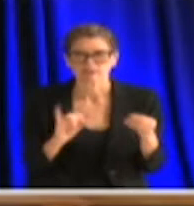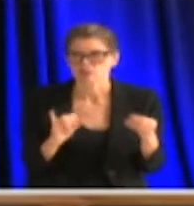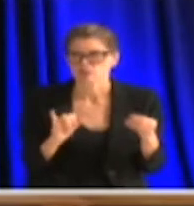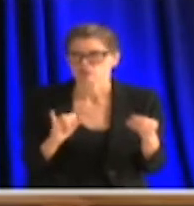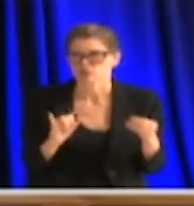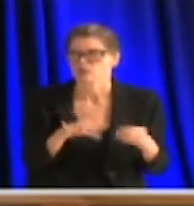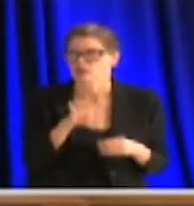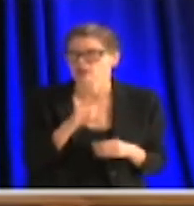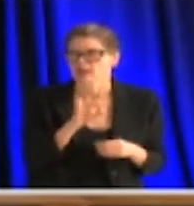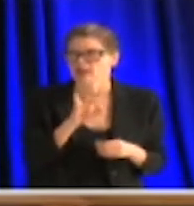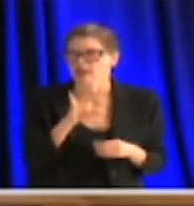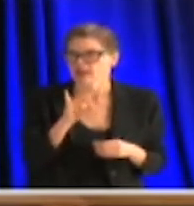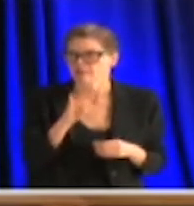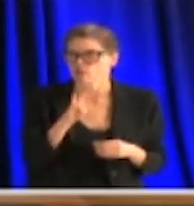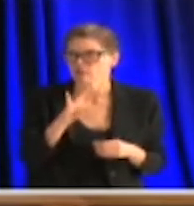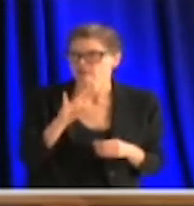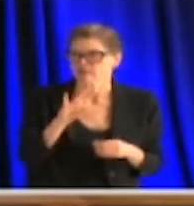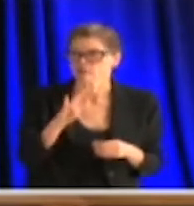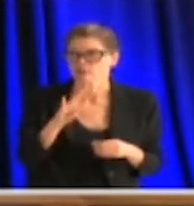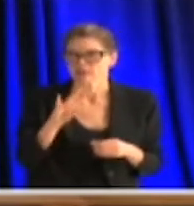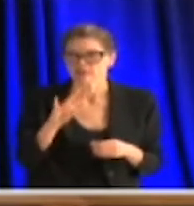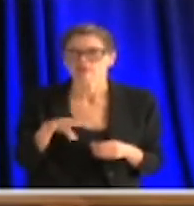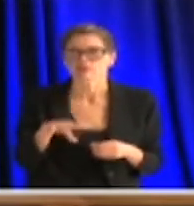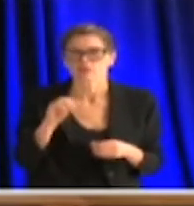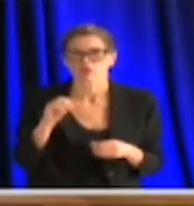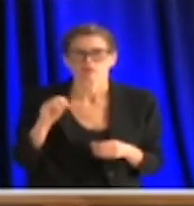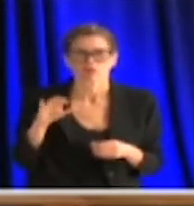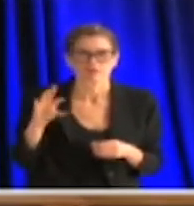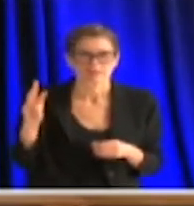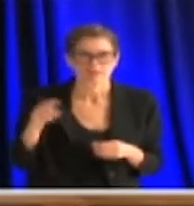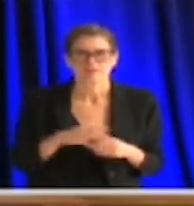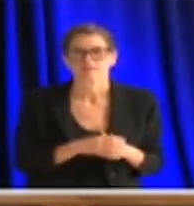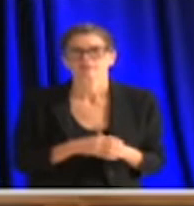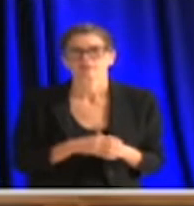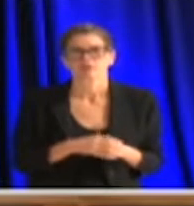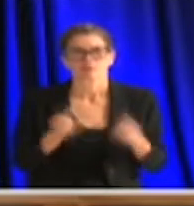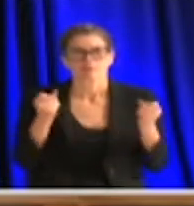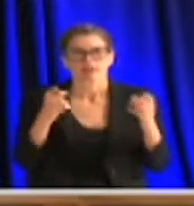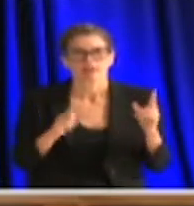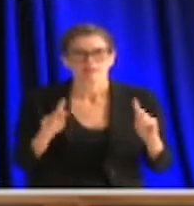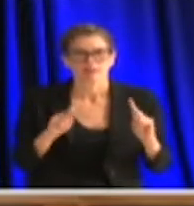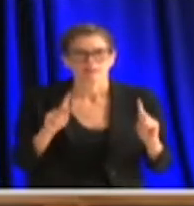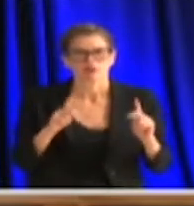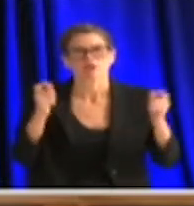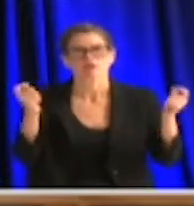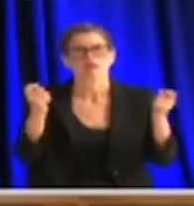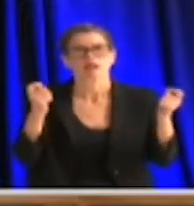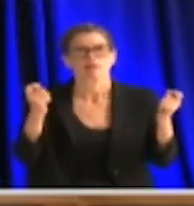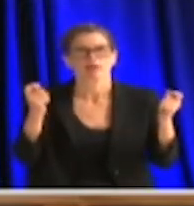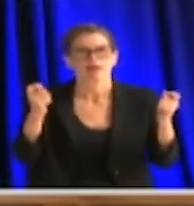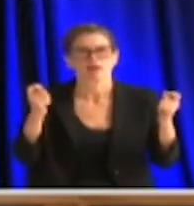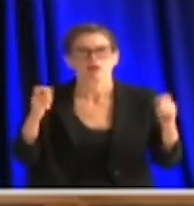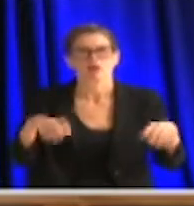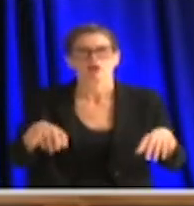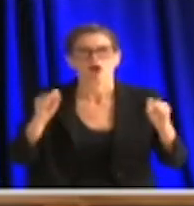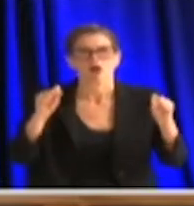888-457-0186. This past Saturday, Hank and I joined hundreds of others in celebration of a call to action for